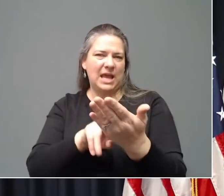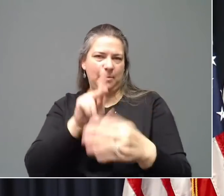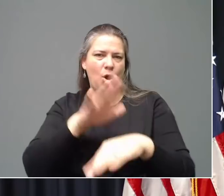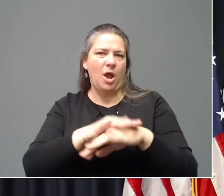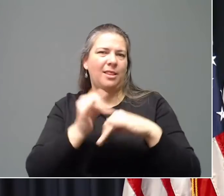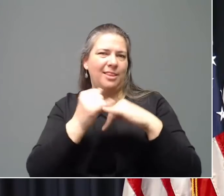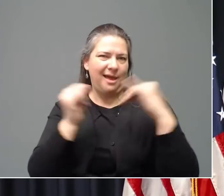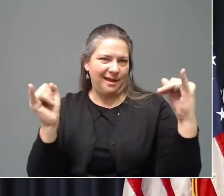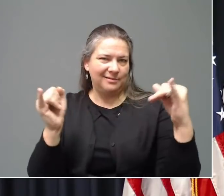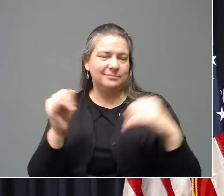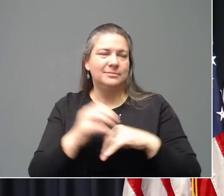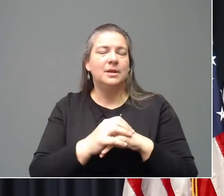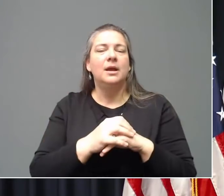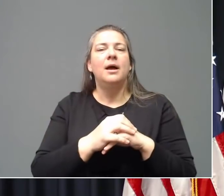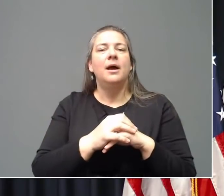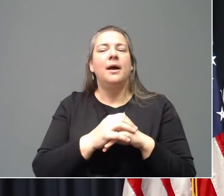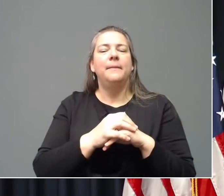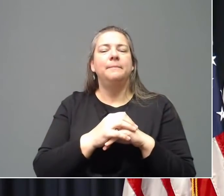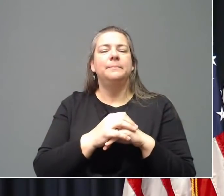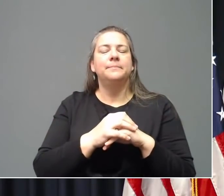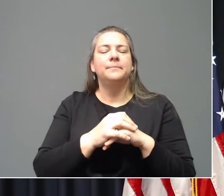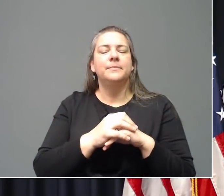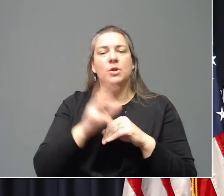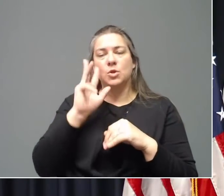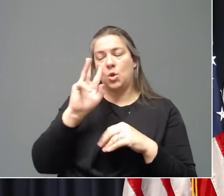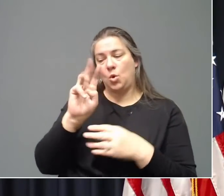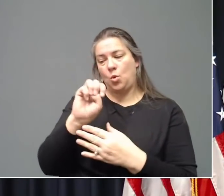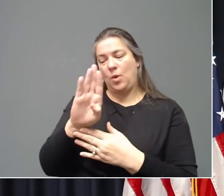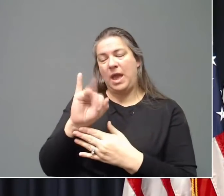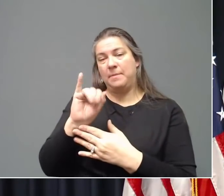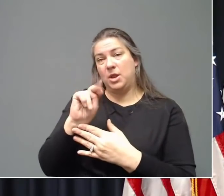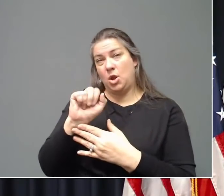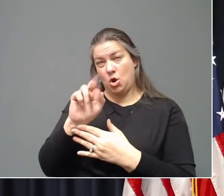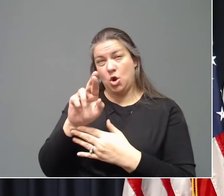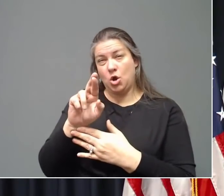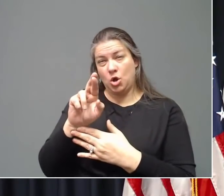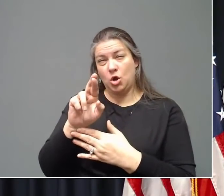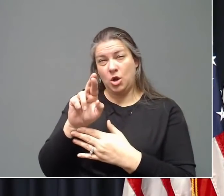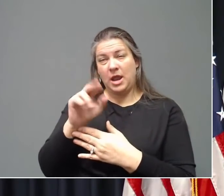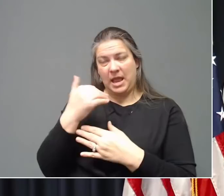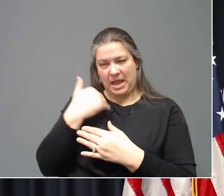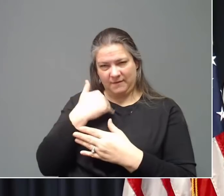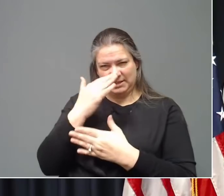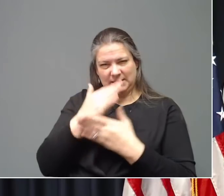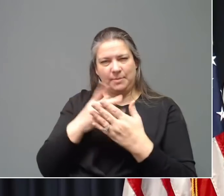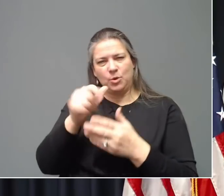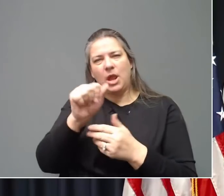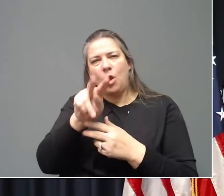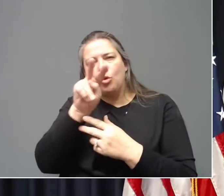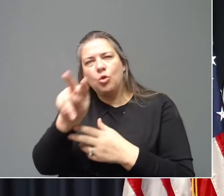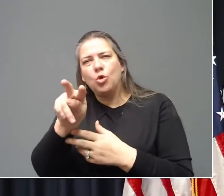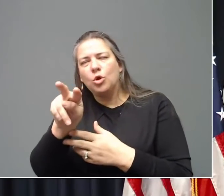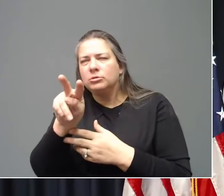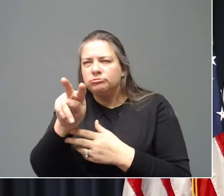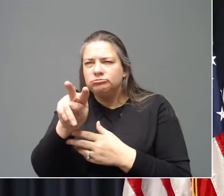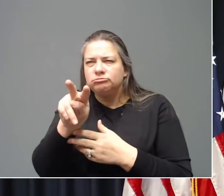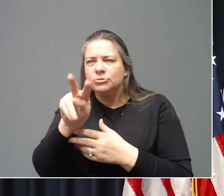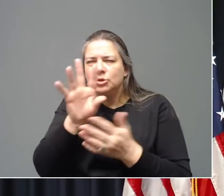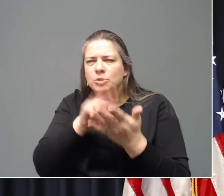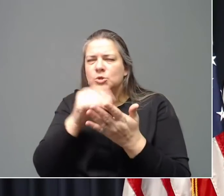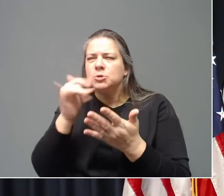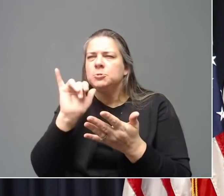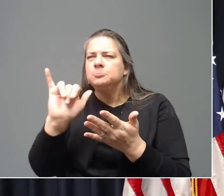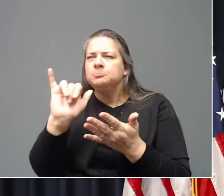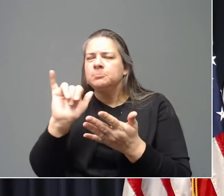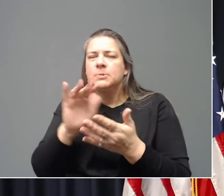well taken about webinars. We have certain videos that are up. Sometimes those that are struggling, access to